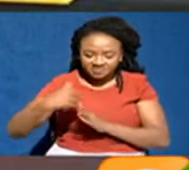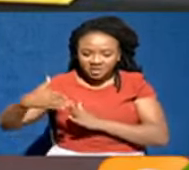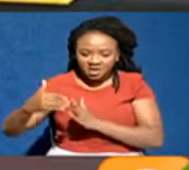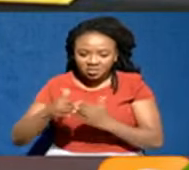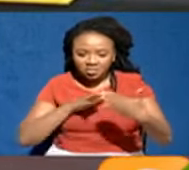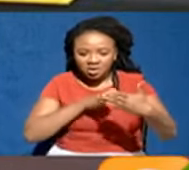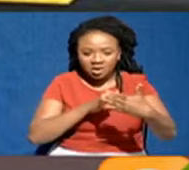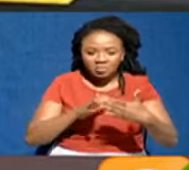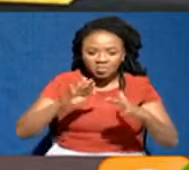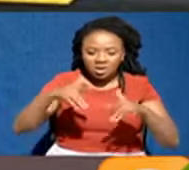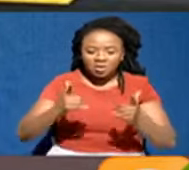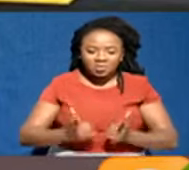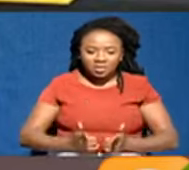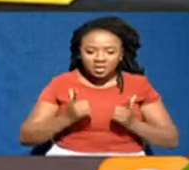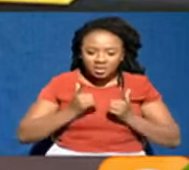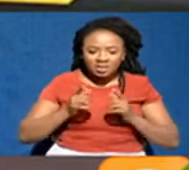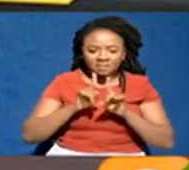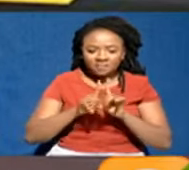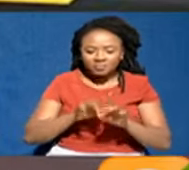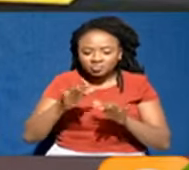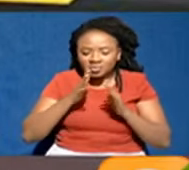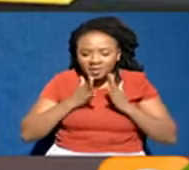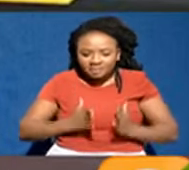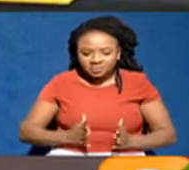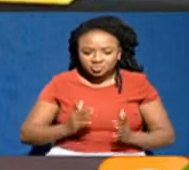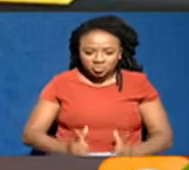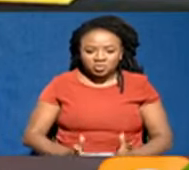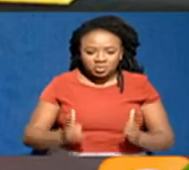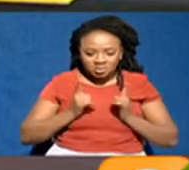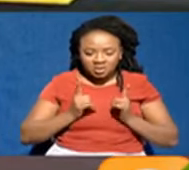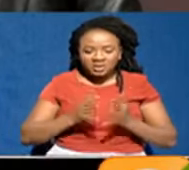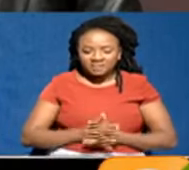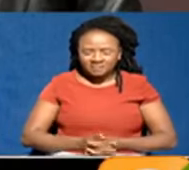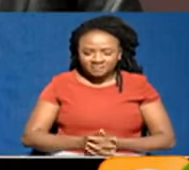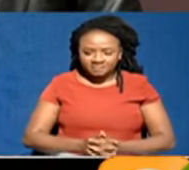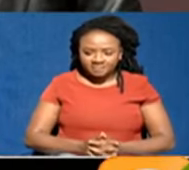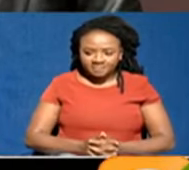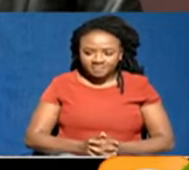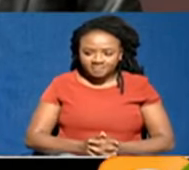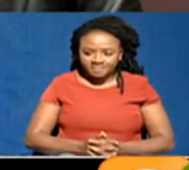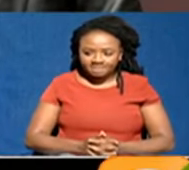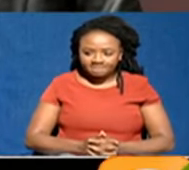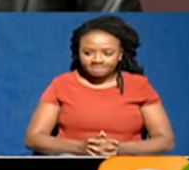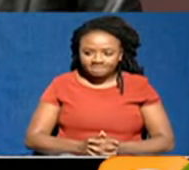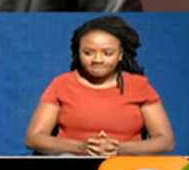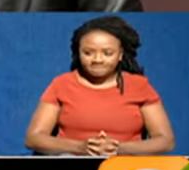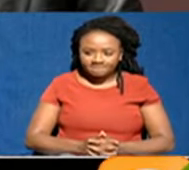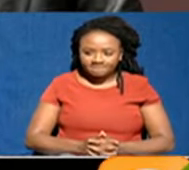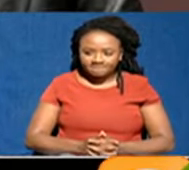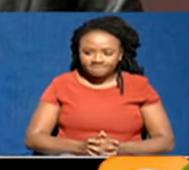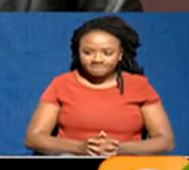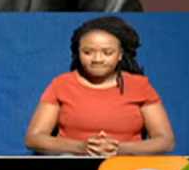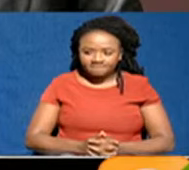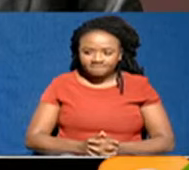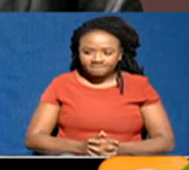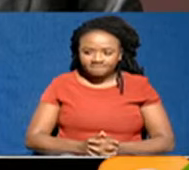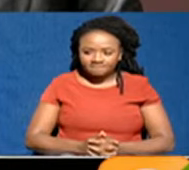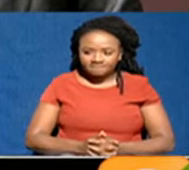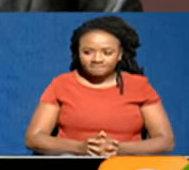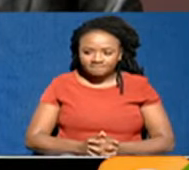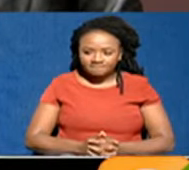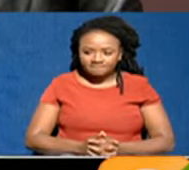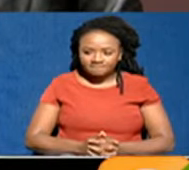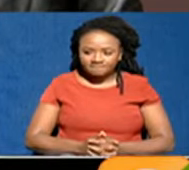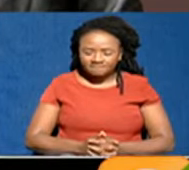of how we live or even how they live in their own personal lives. You know, Bright, we're entering the second, or rather we're in the